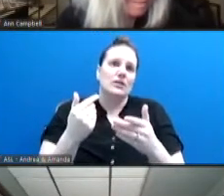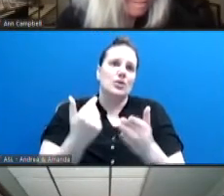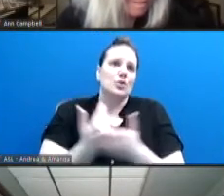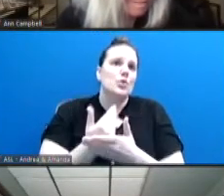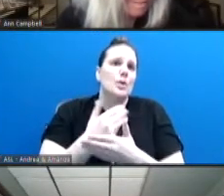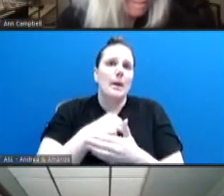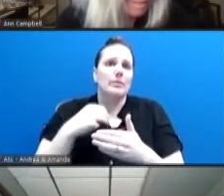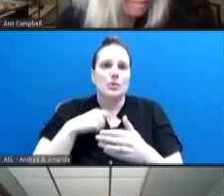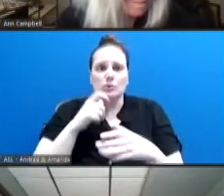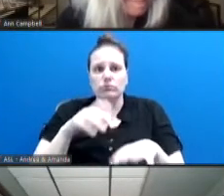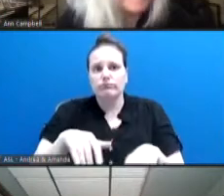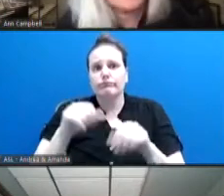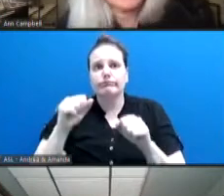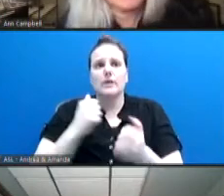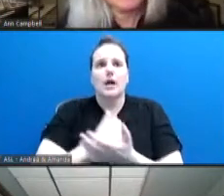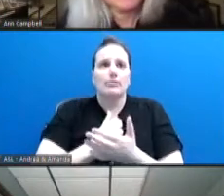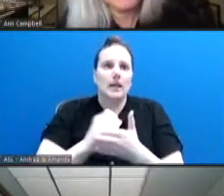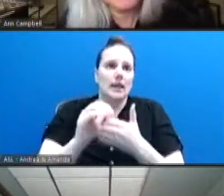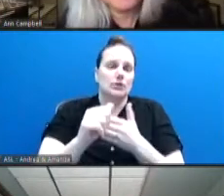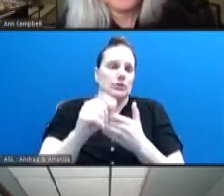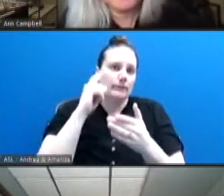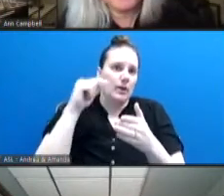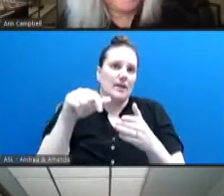up to take leadership in the subcommittees.